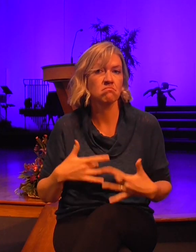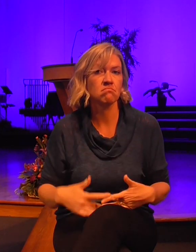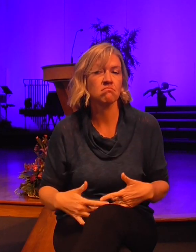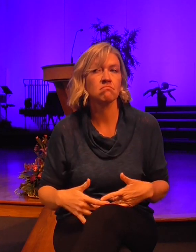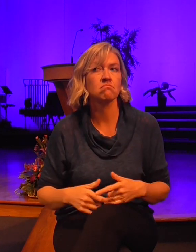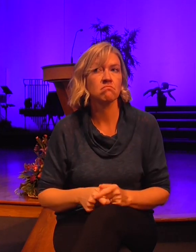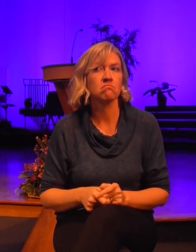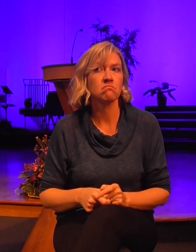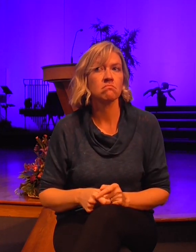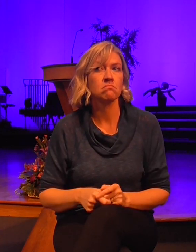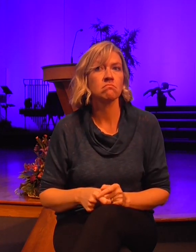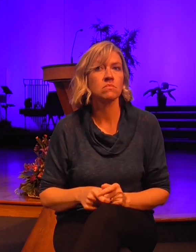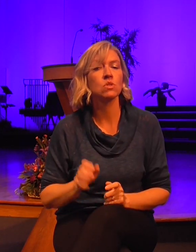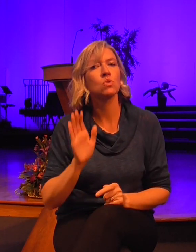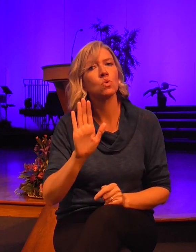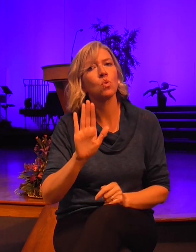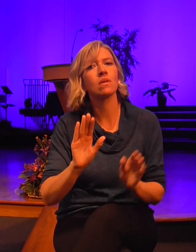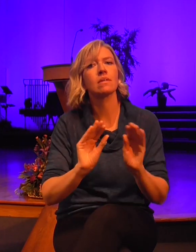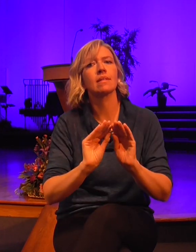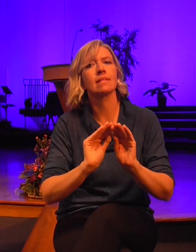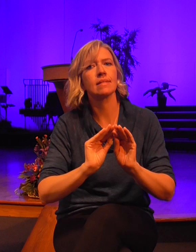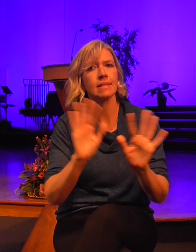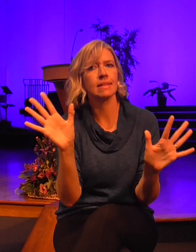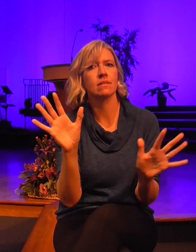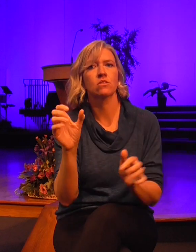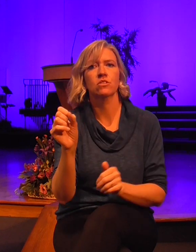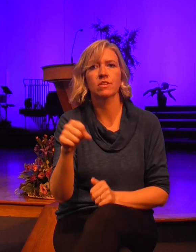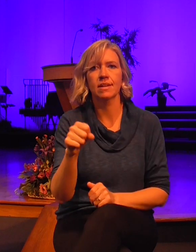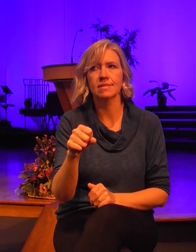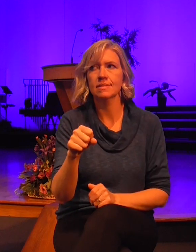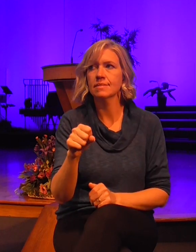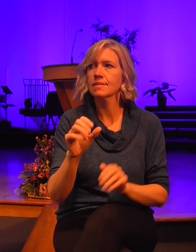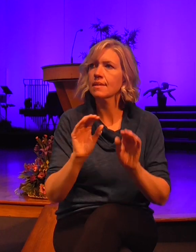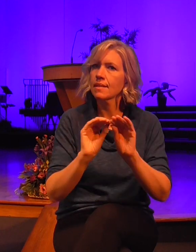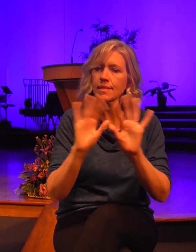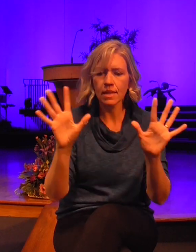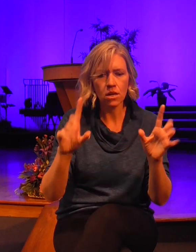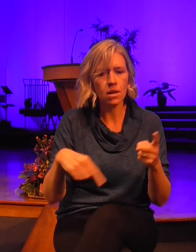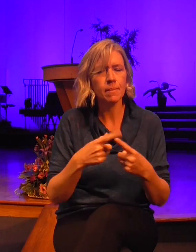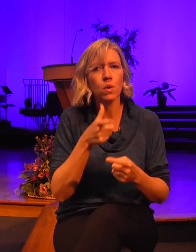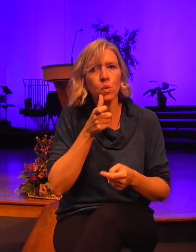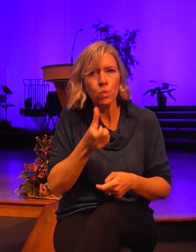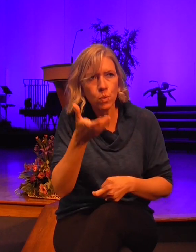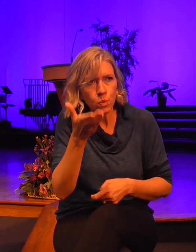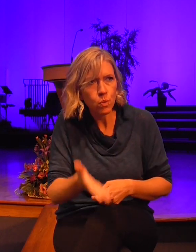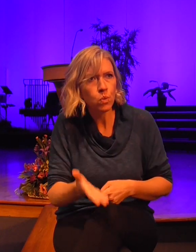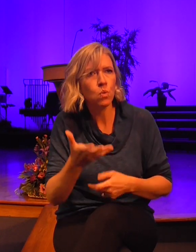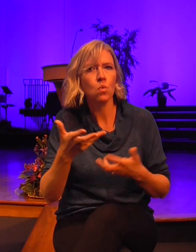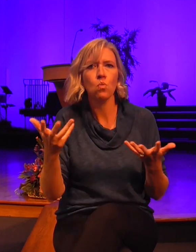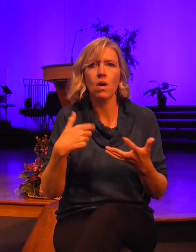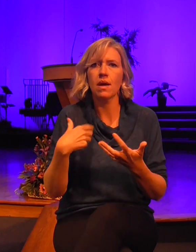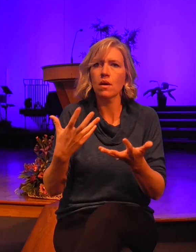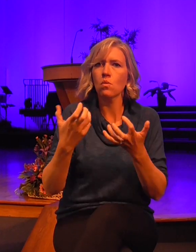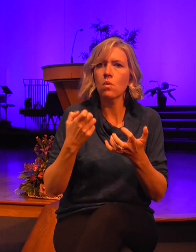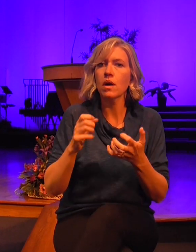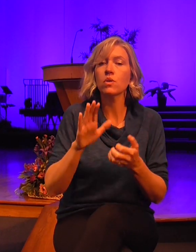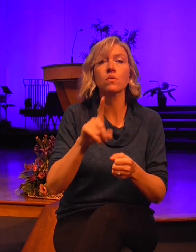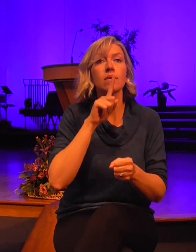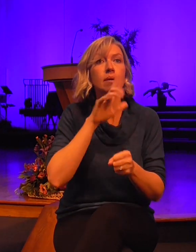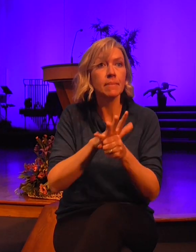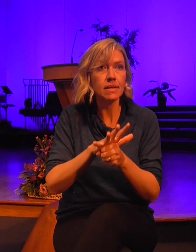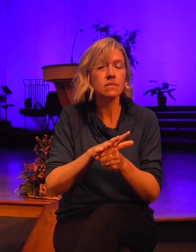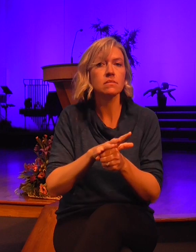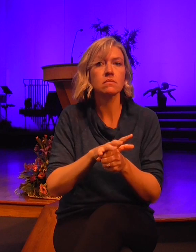The clarity of your yes, your clarity about who you are and what you want, and your commitment to